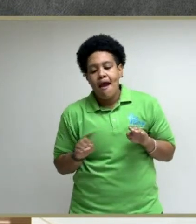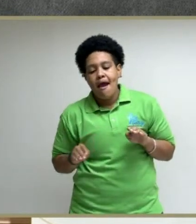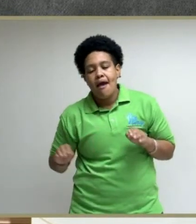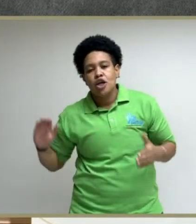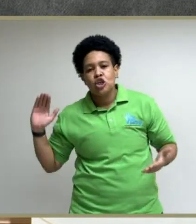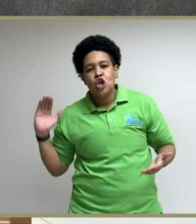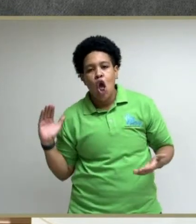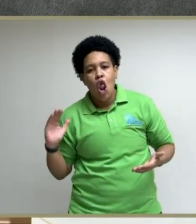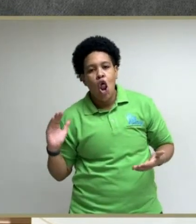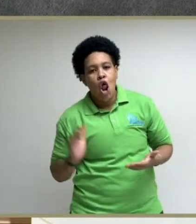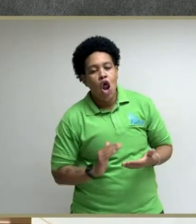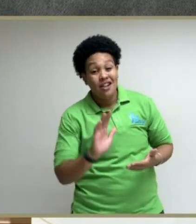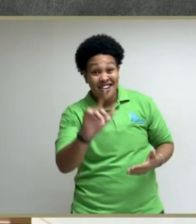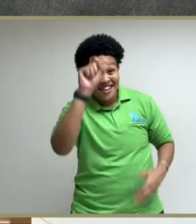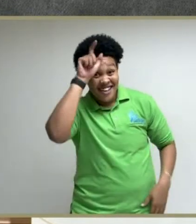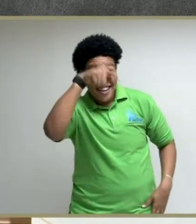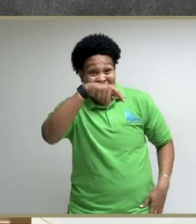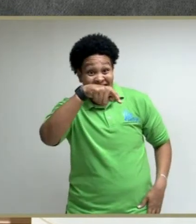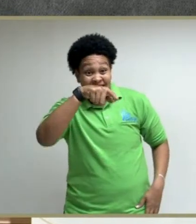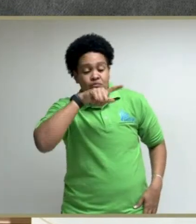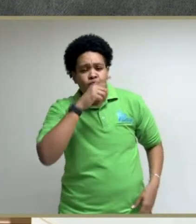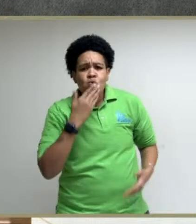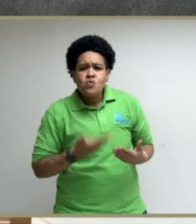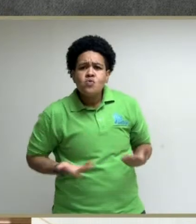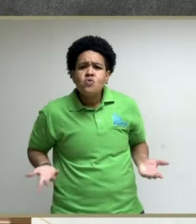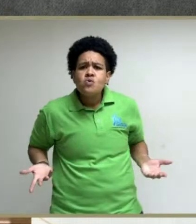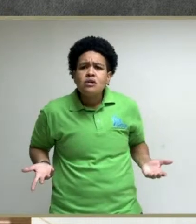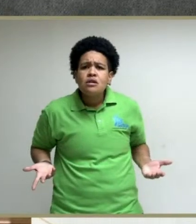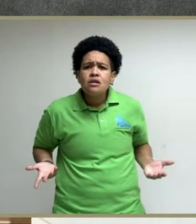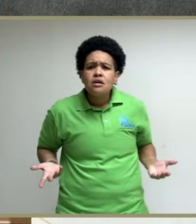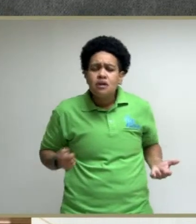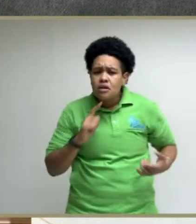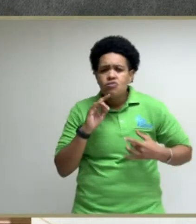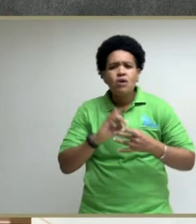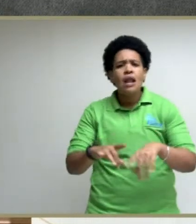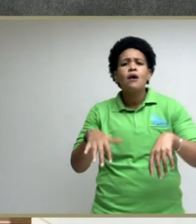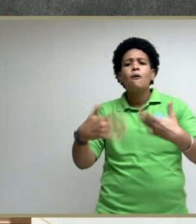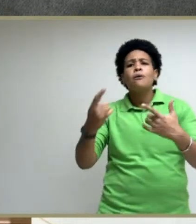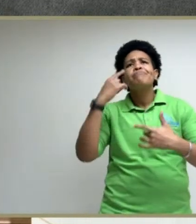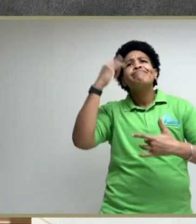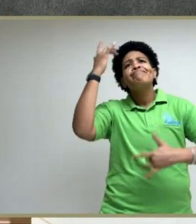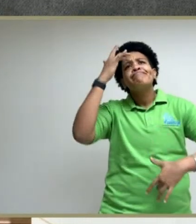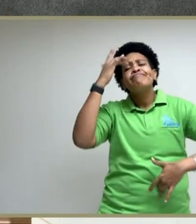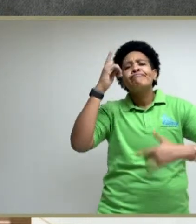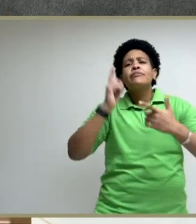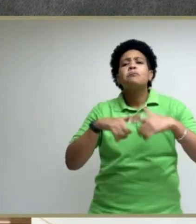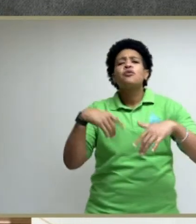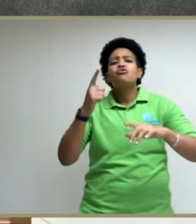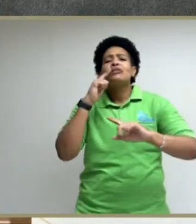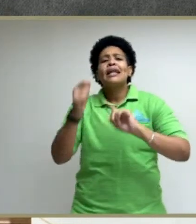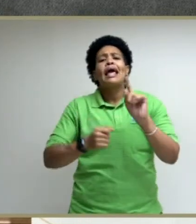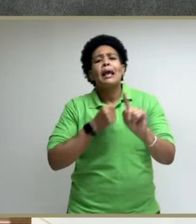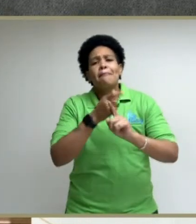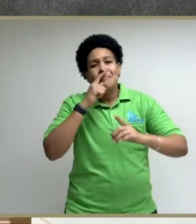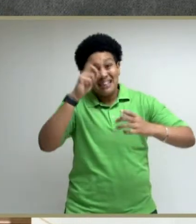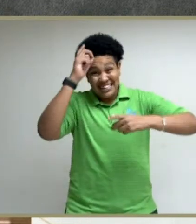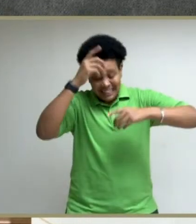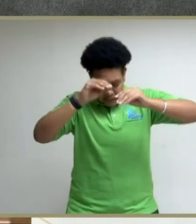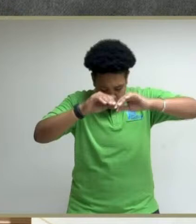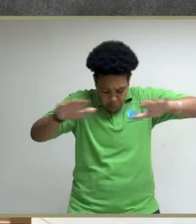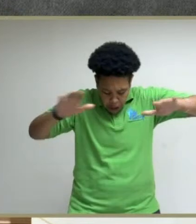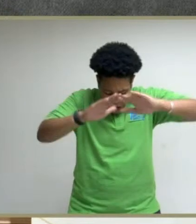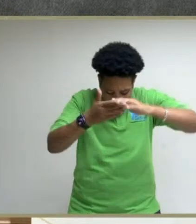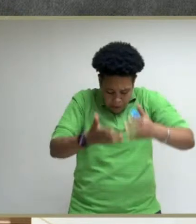are all good things that are happening in terms of the illness and the impact of the disease in the